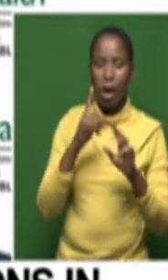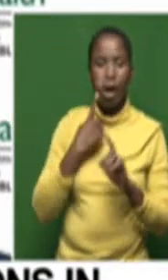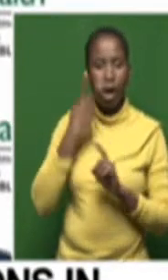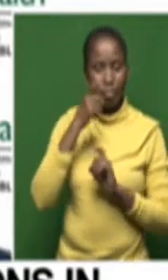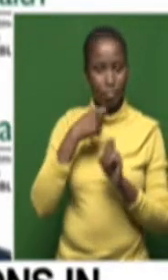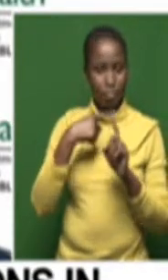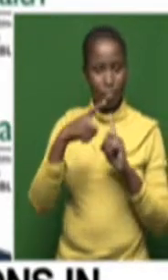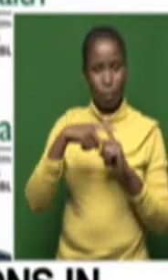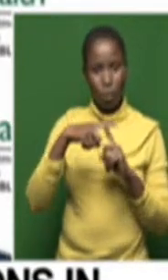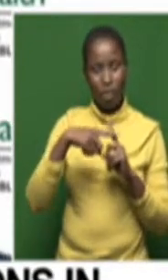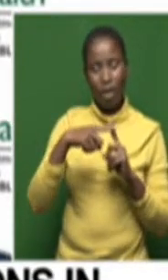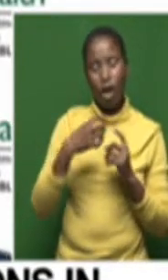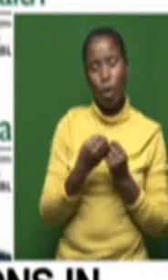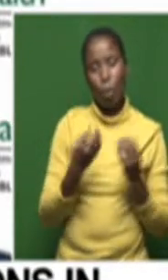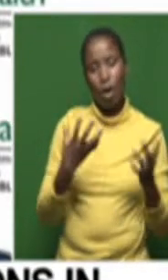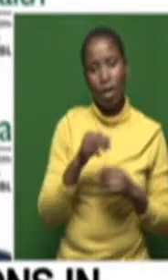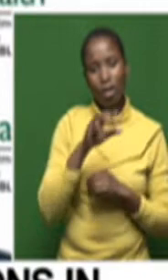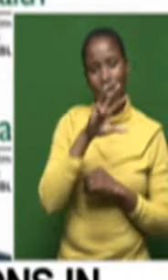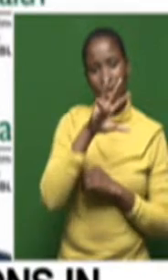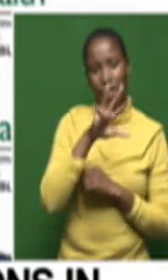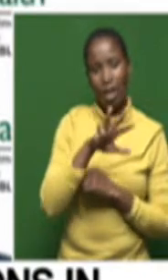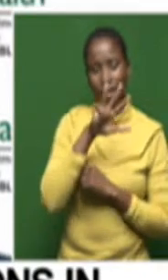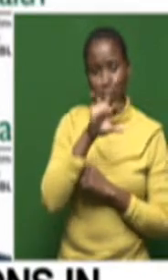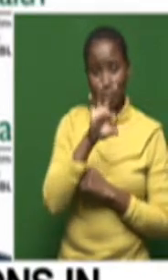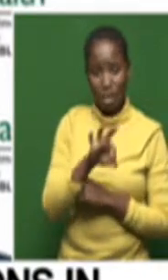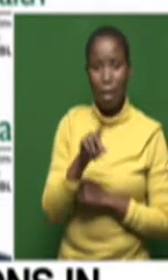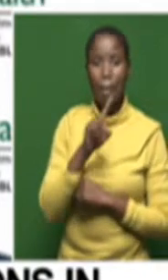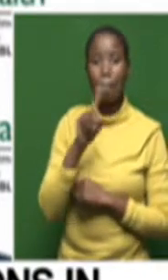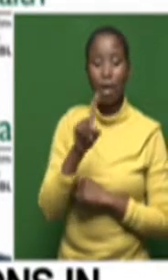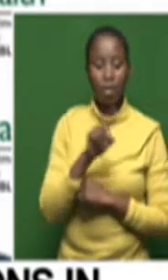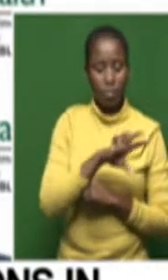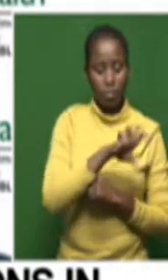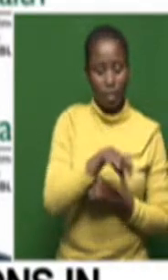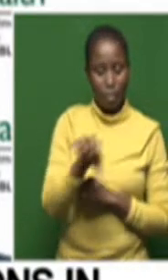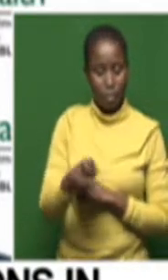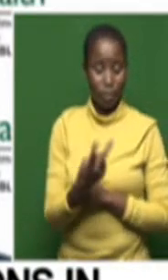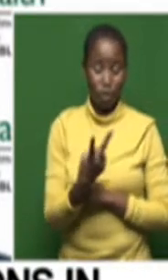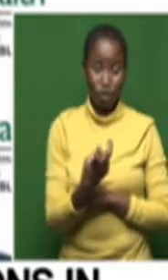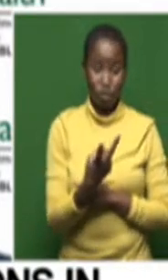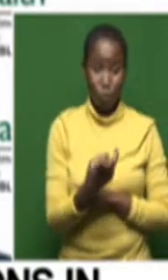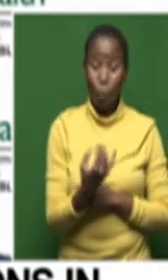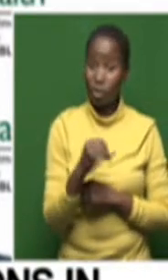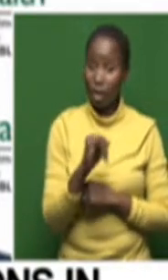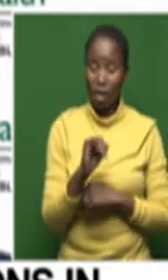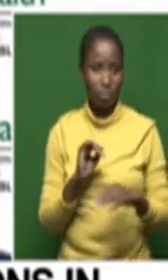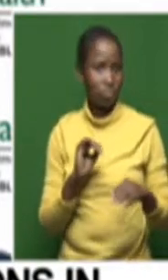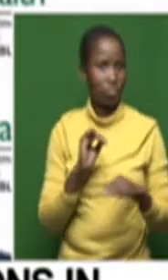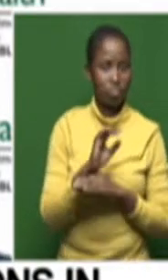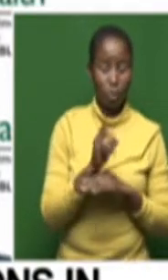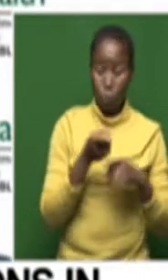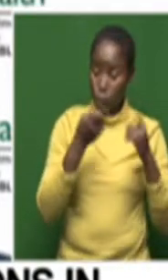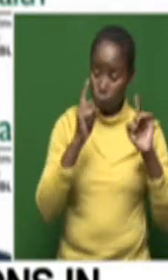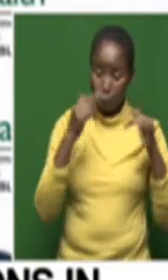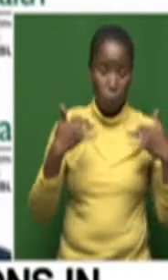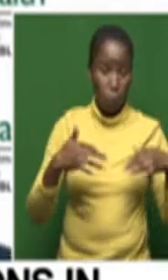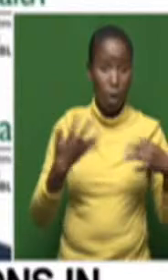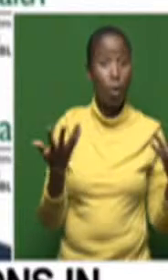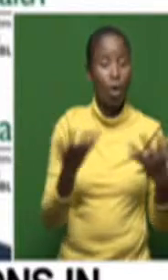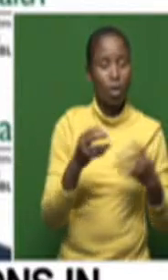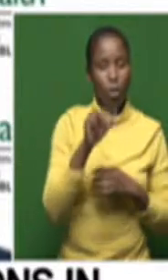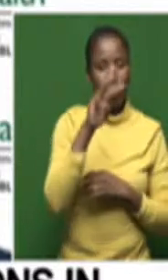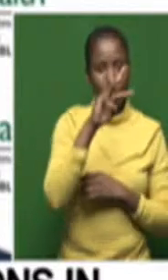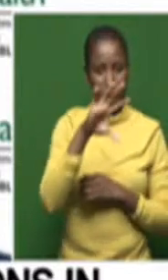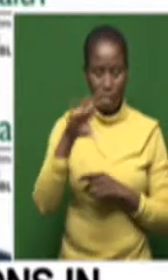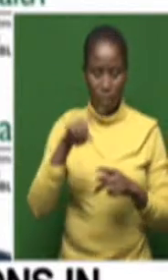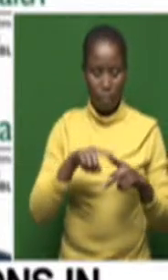19%, regrettably, 2 provinces have still had very high positive rates, and that is the Western Cape and the